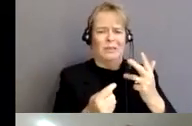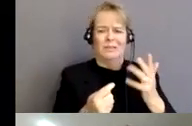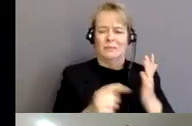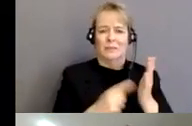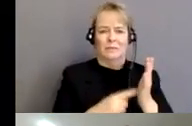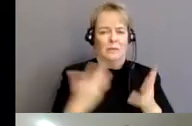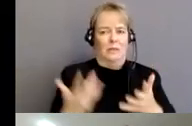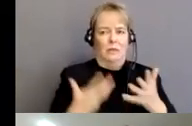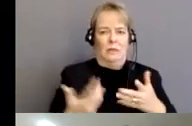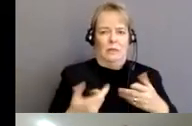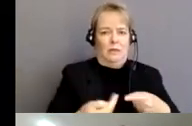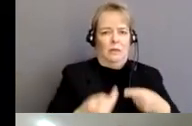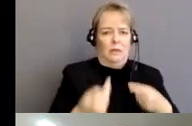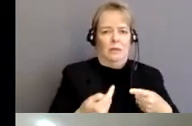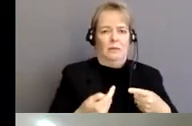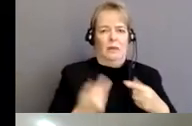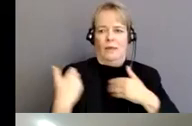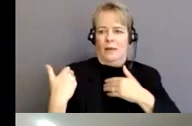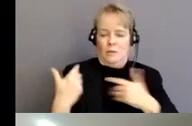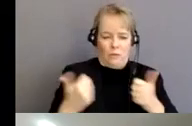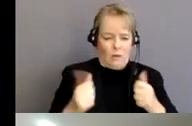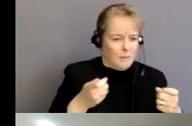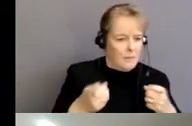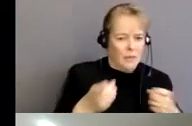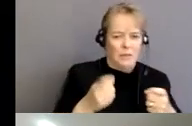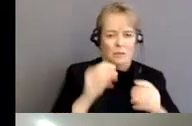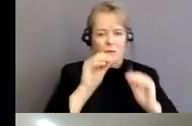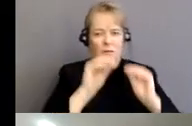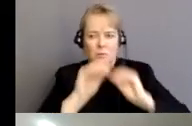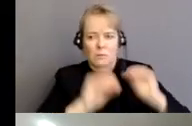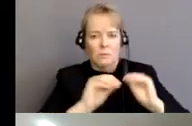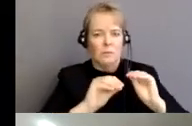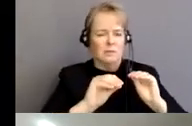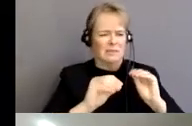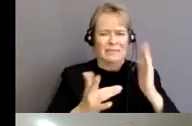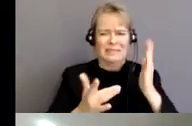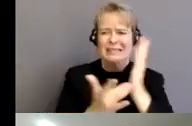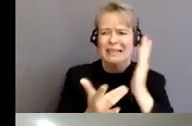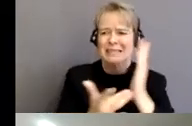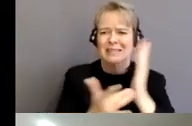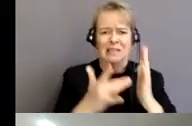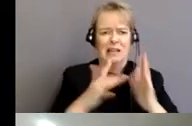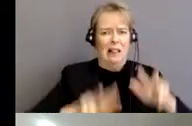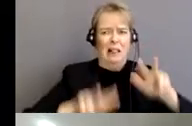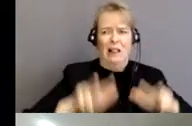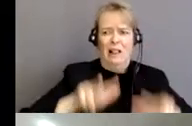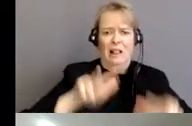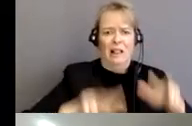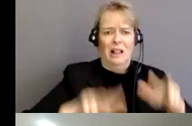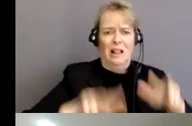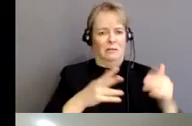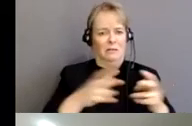financial accountability, managing finances is a little bit more complicated with our technical world these days. Everything is being pushed